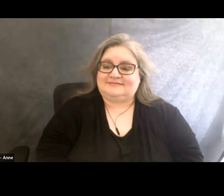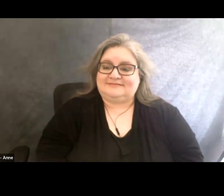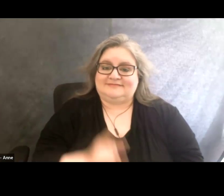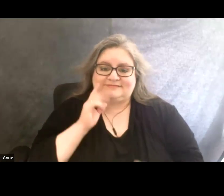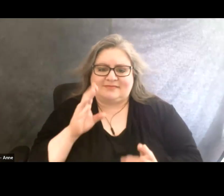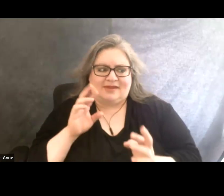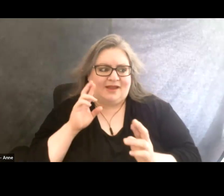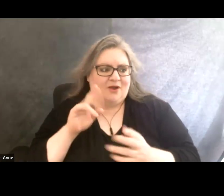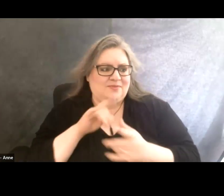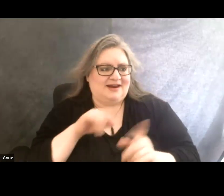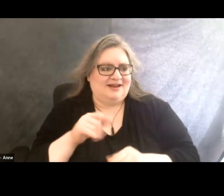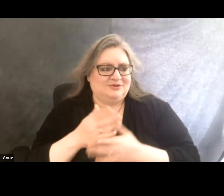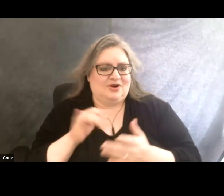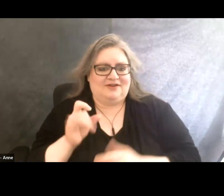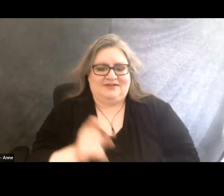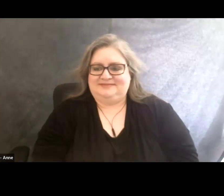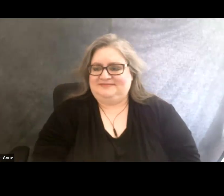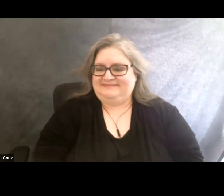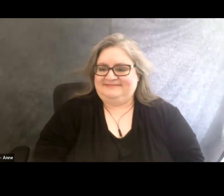that answered part of it.